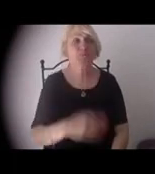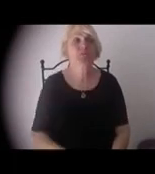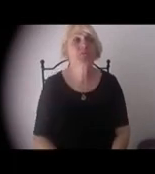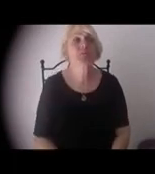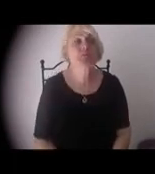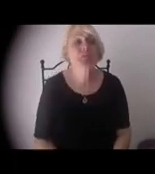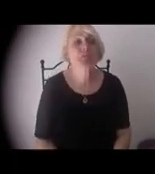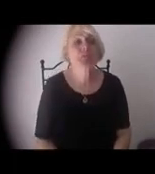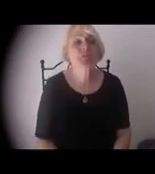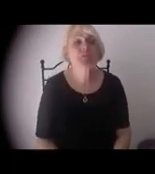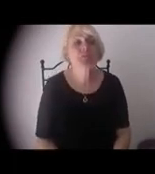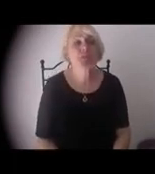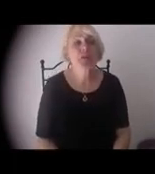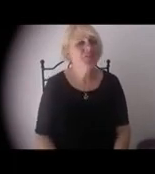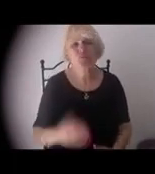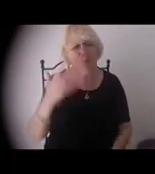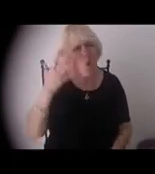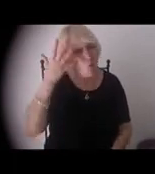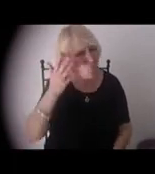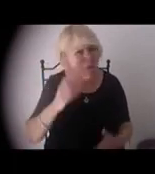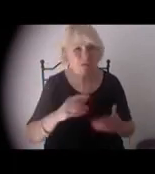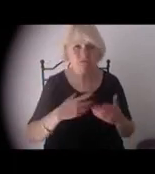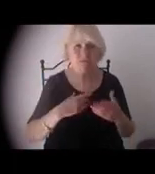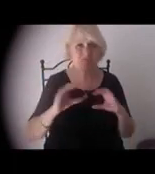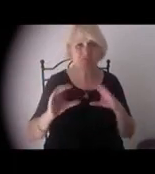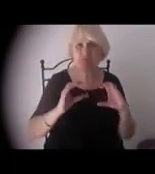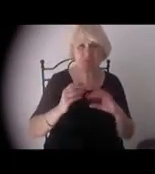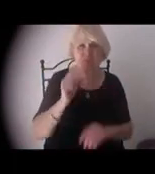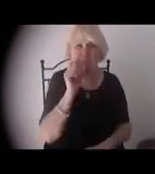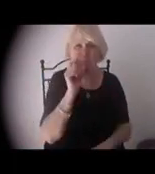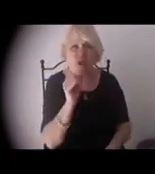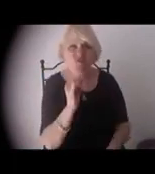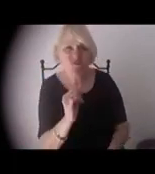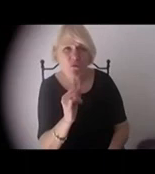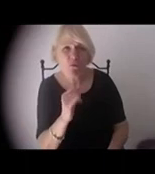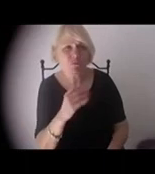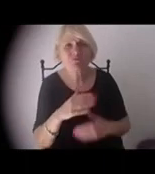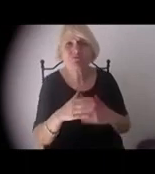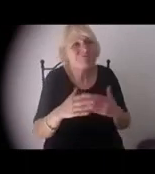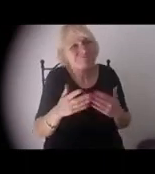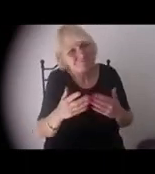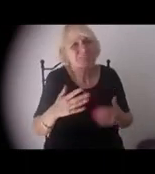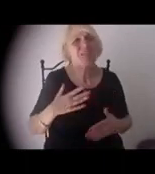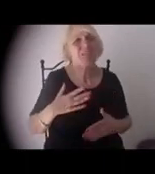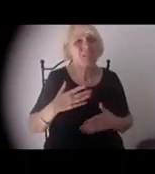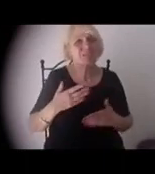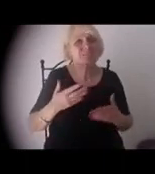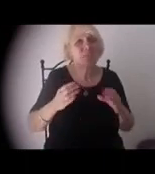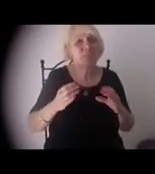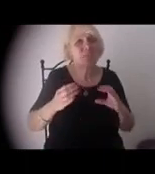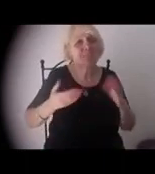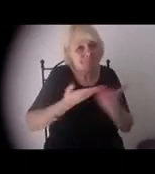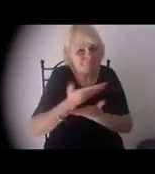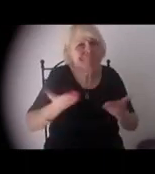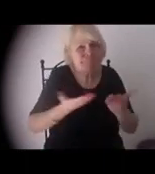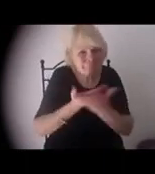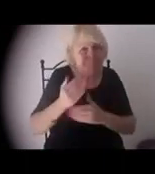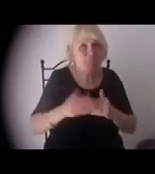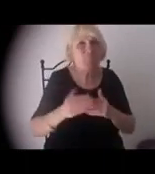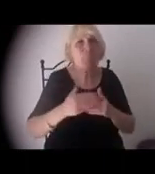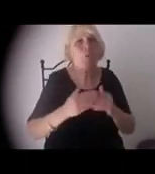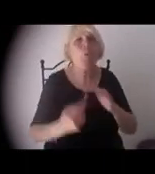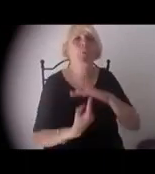it absolutely right all of the time as well. I think in many ways, I think a lot of